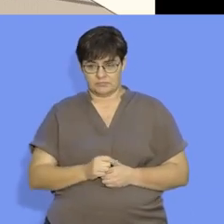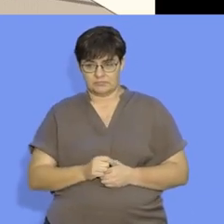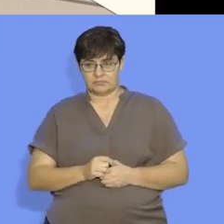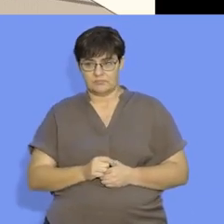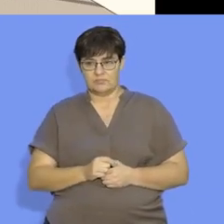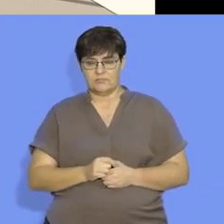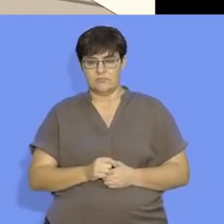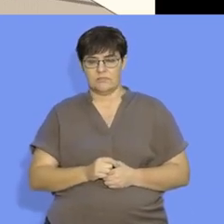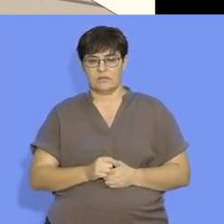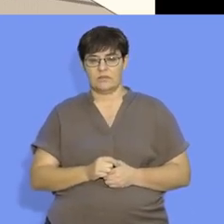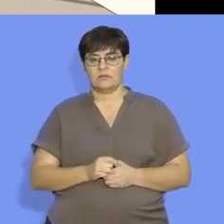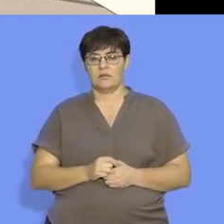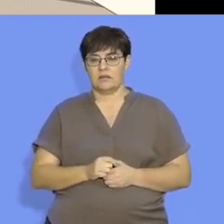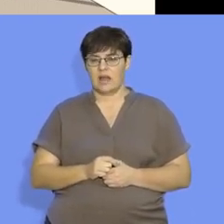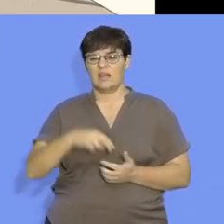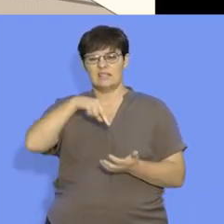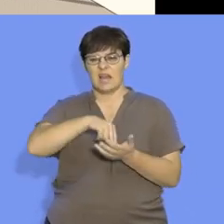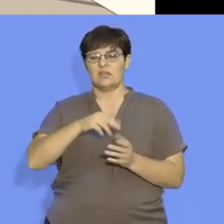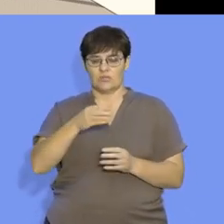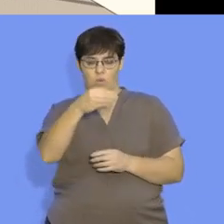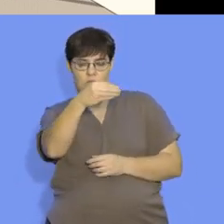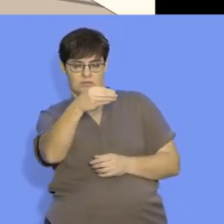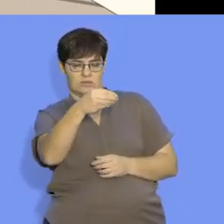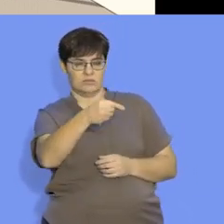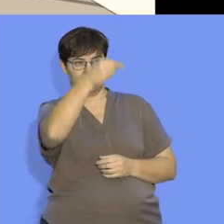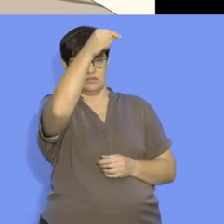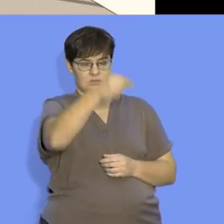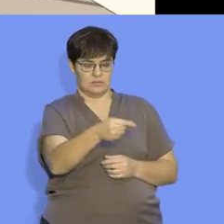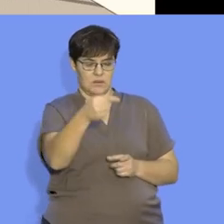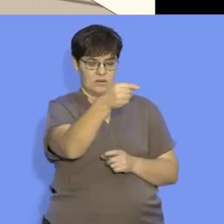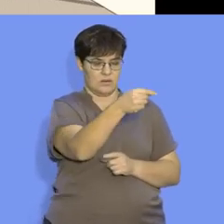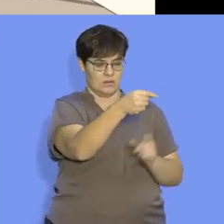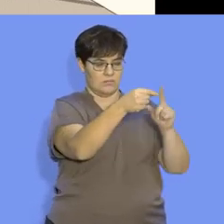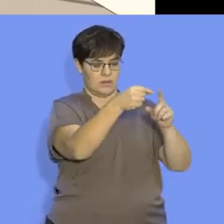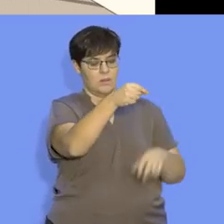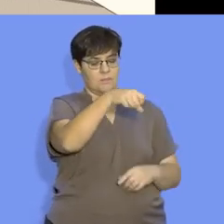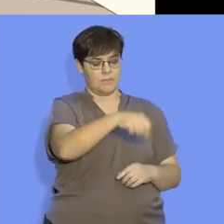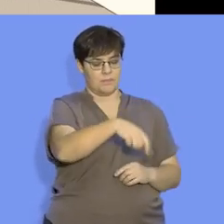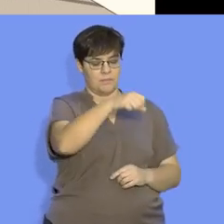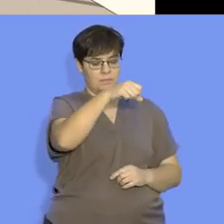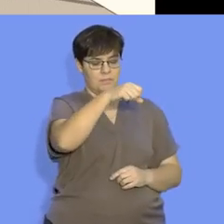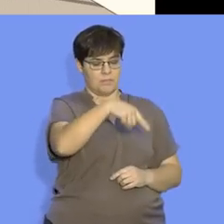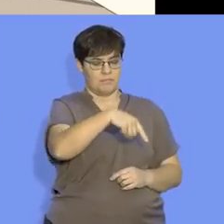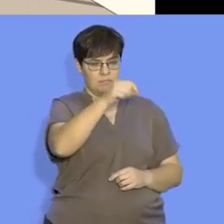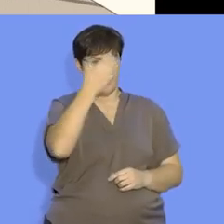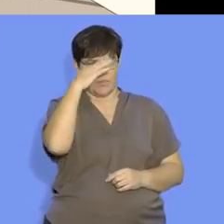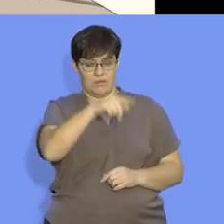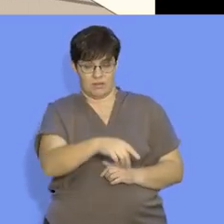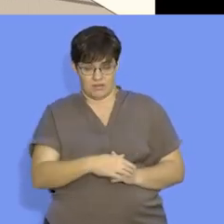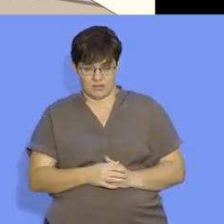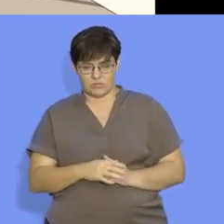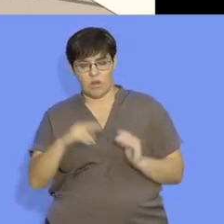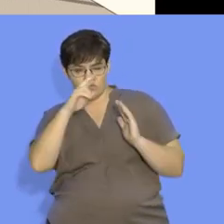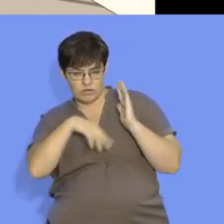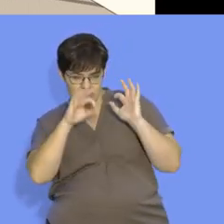an indicator into the reaction vessel. And then the stand is just to hold that burette in an upright position so that we